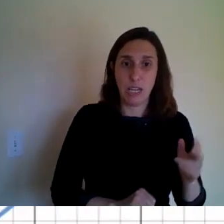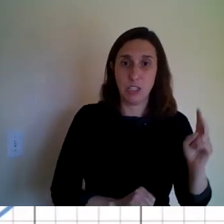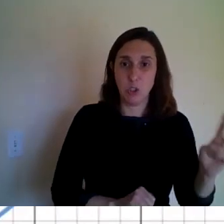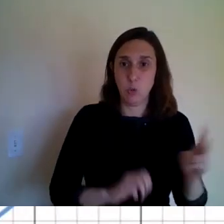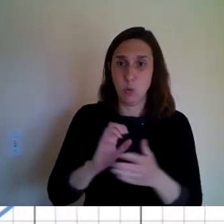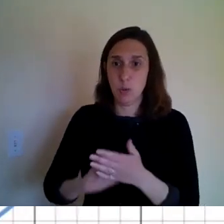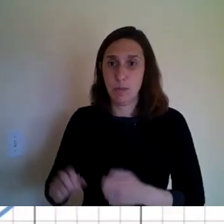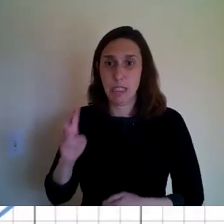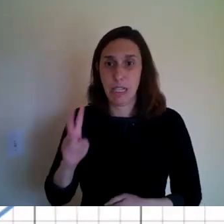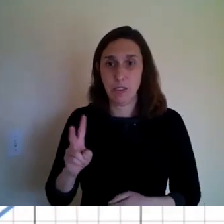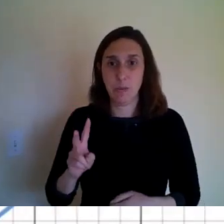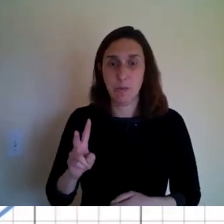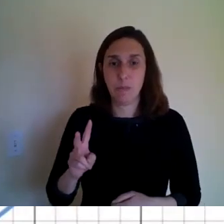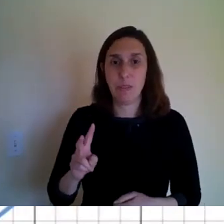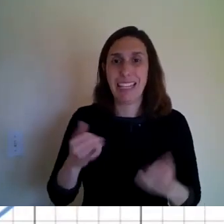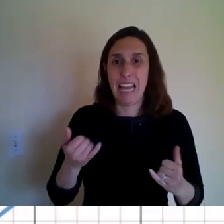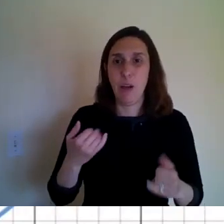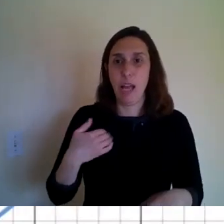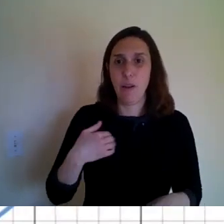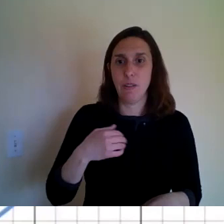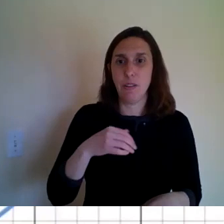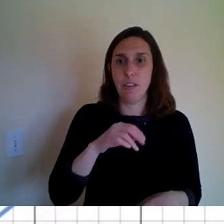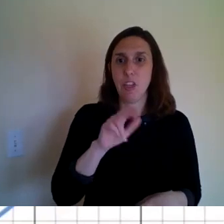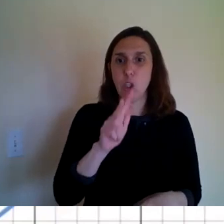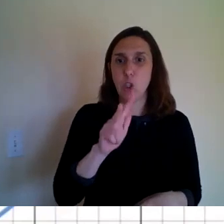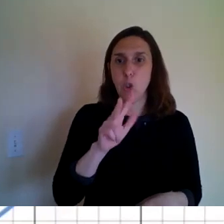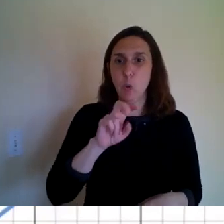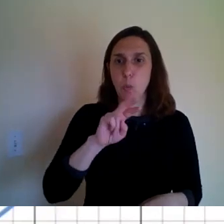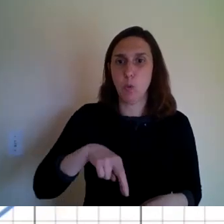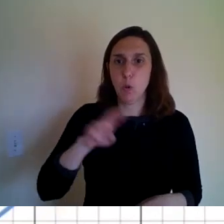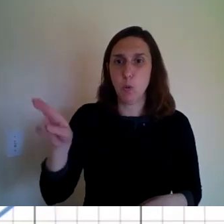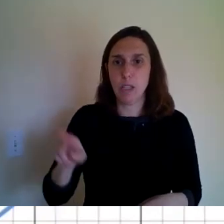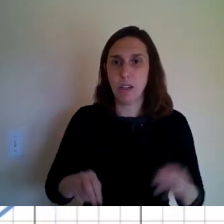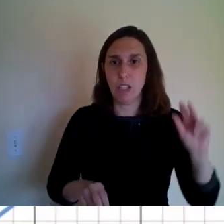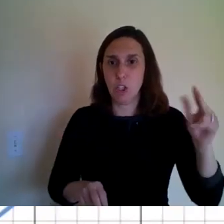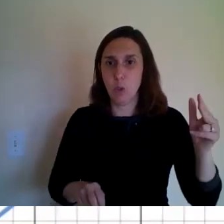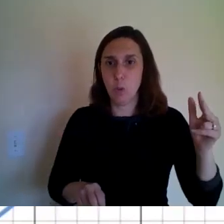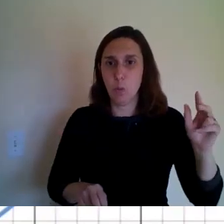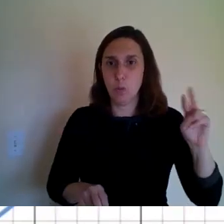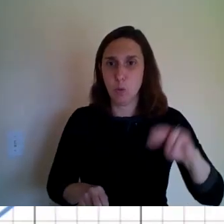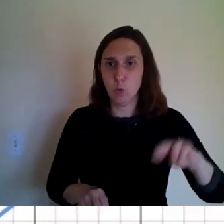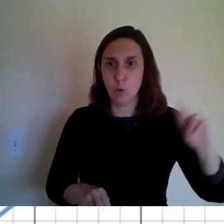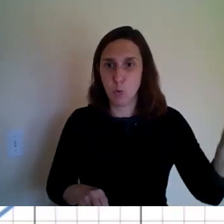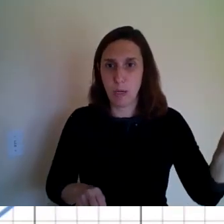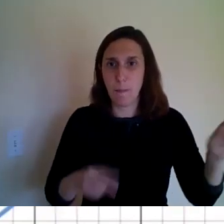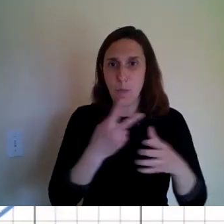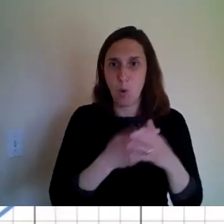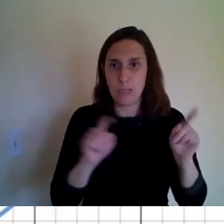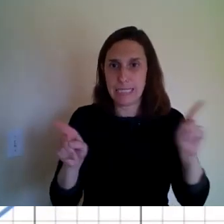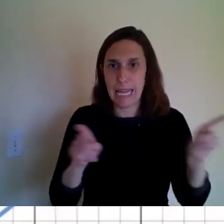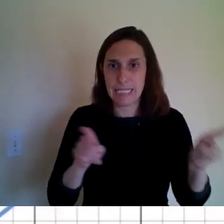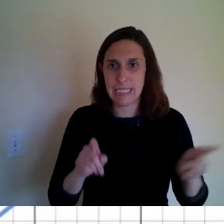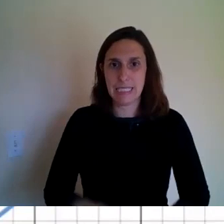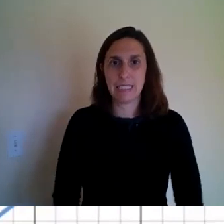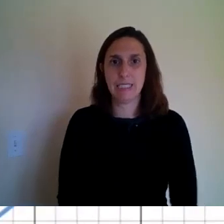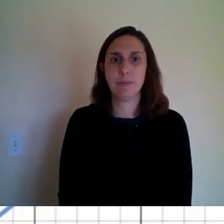And now I'm going to take the cube root of both sides. And so we can write this as y equals